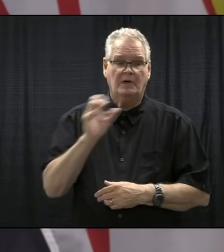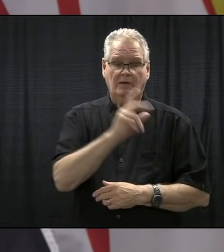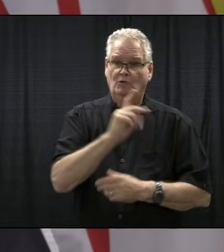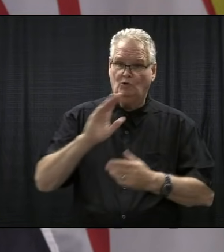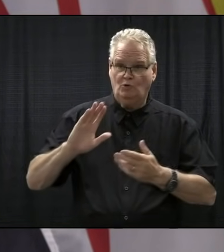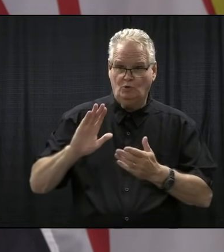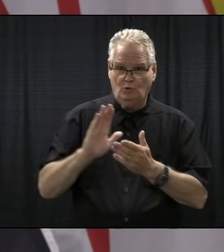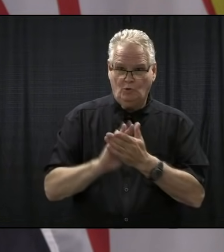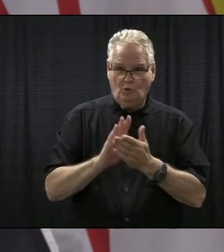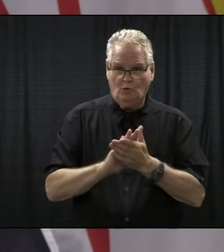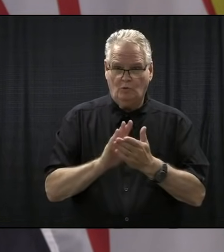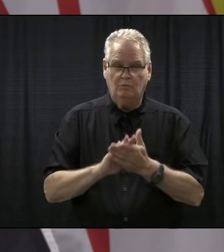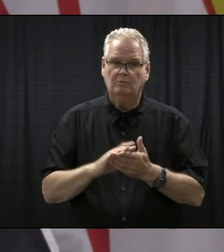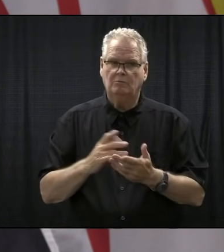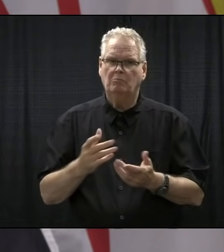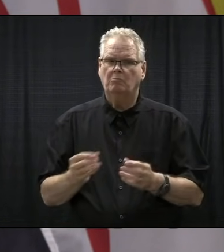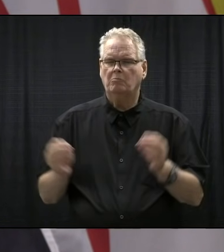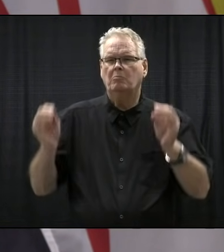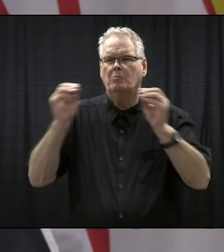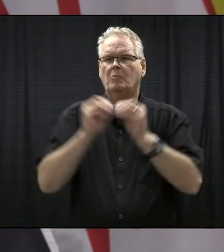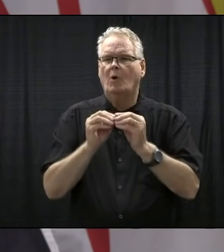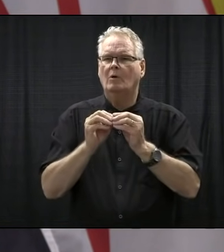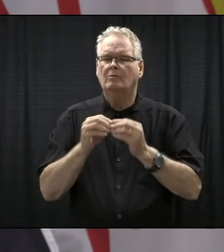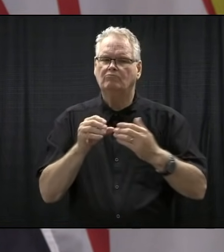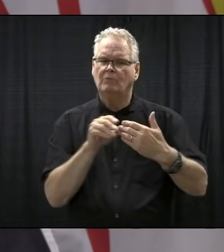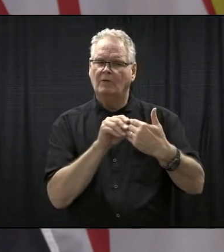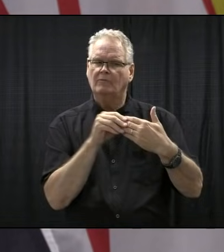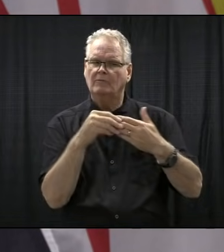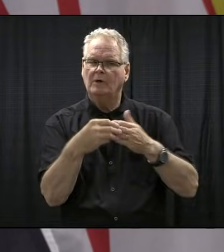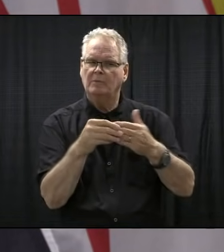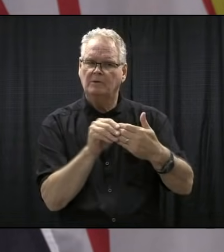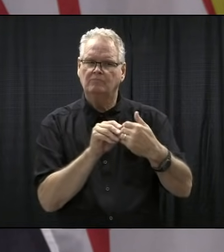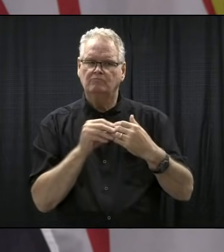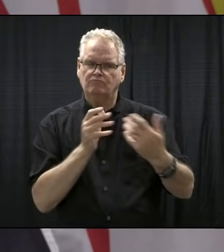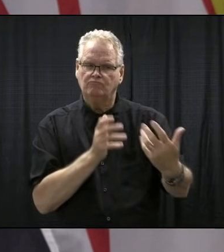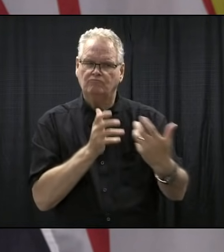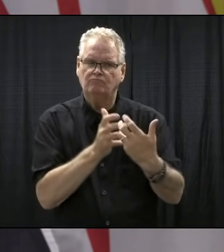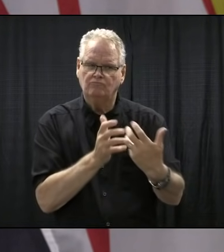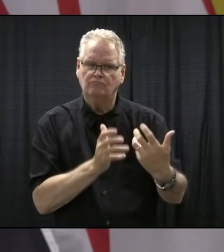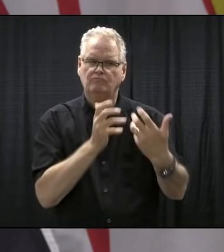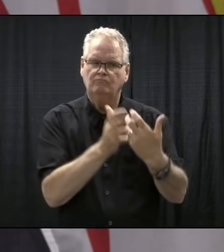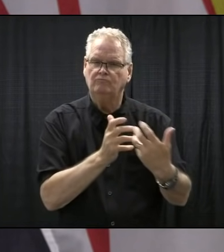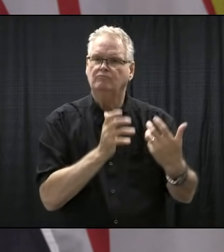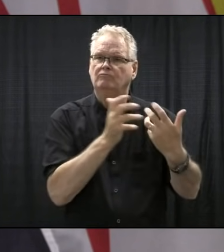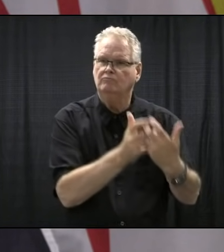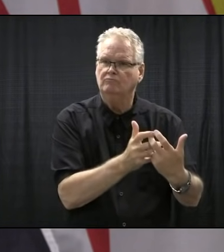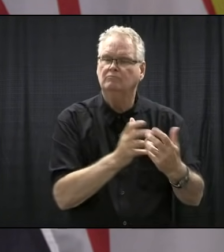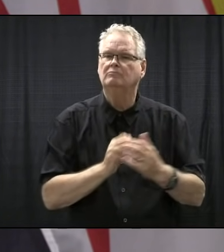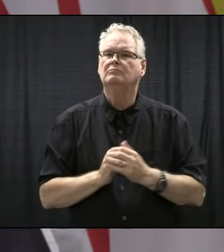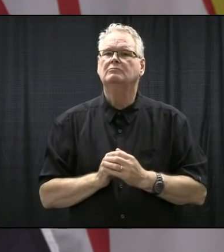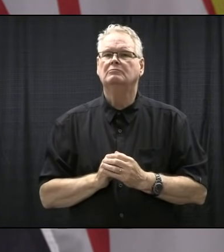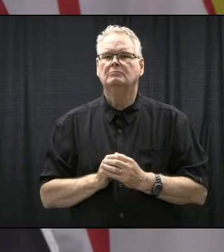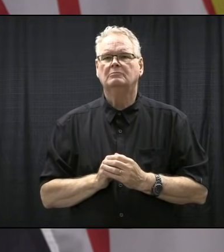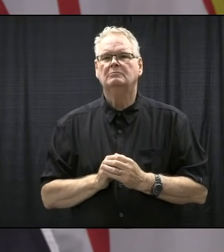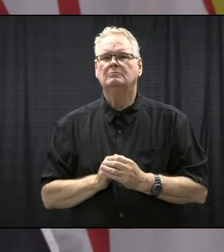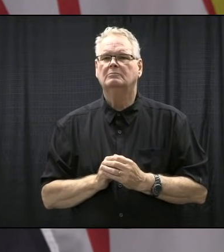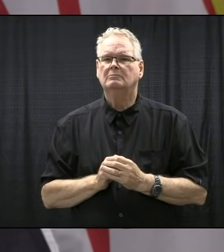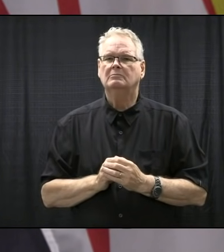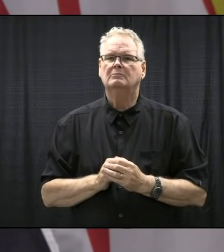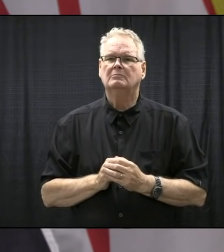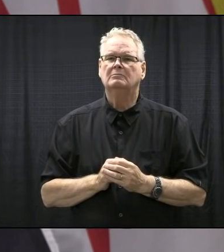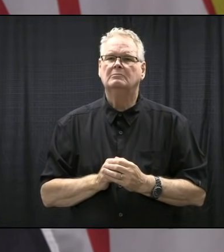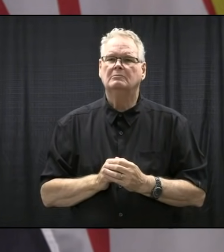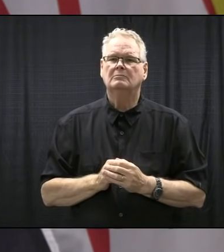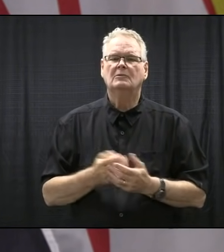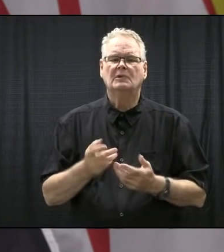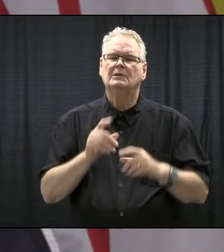vaccine rates, depending on what the population is that's infected or where we're seeing the transmission, it might be considered a high-risk